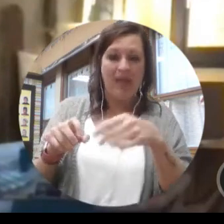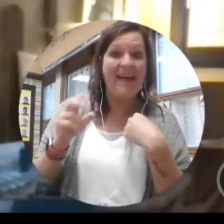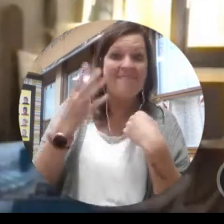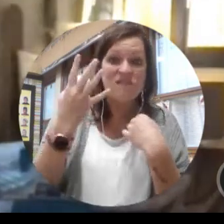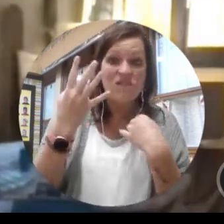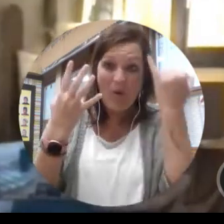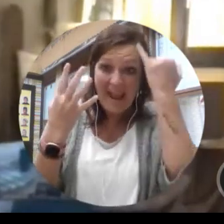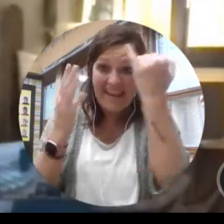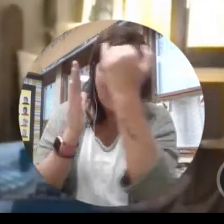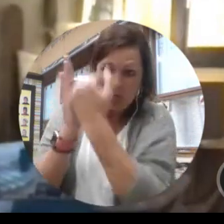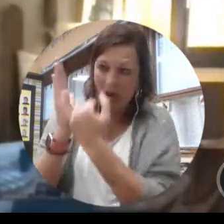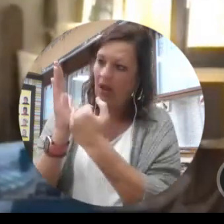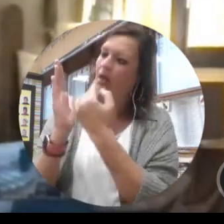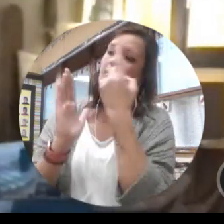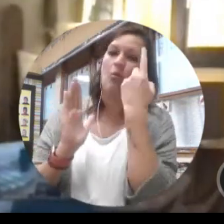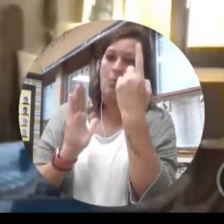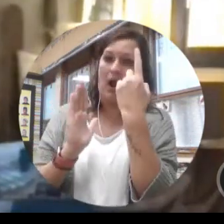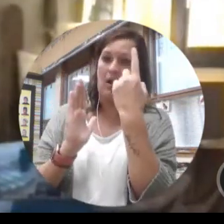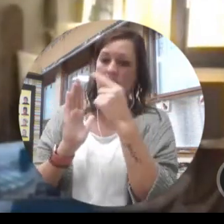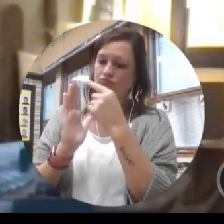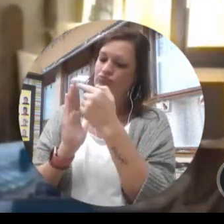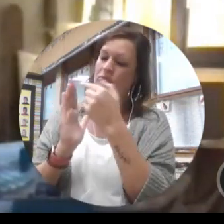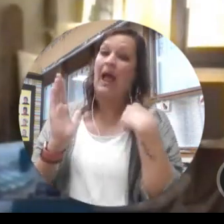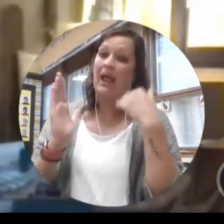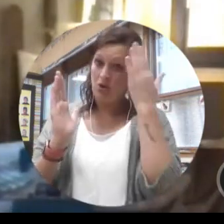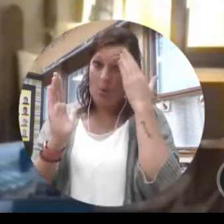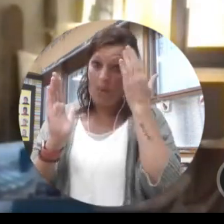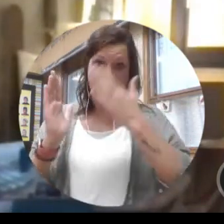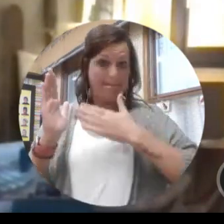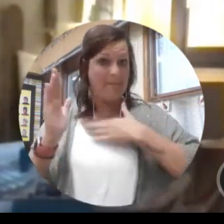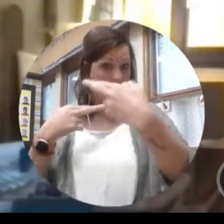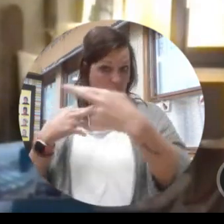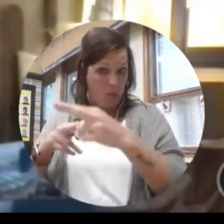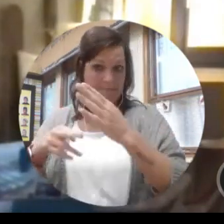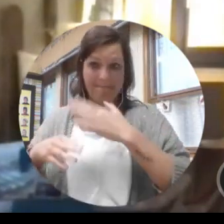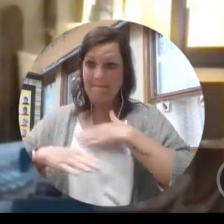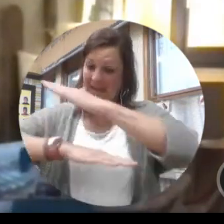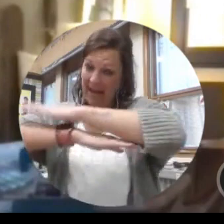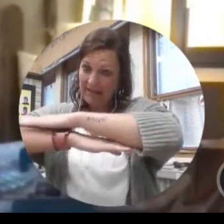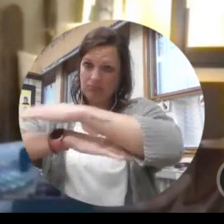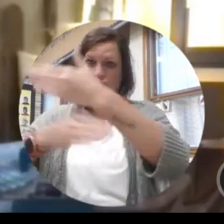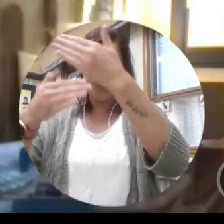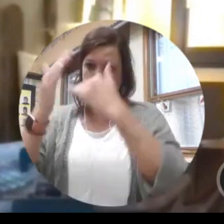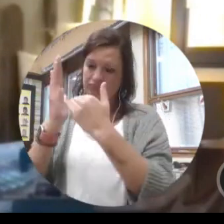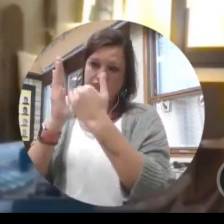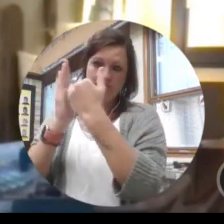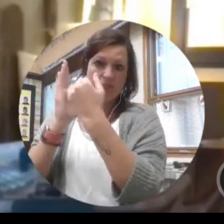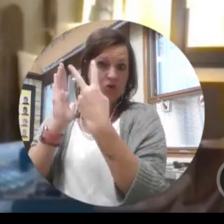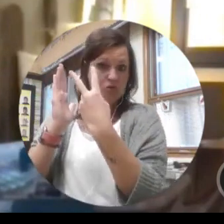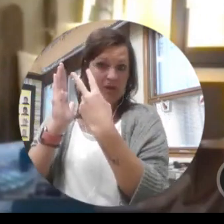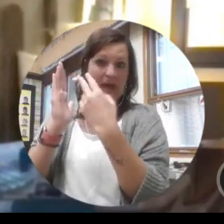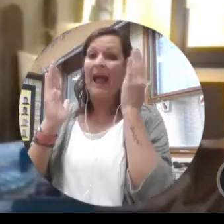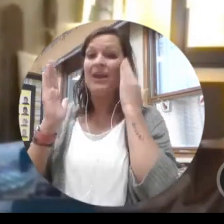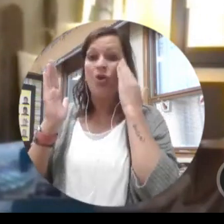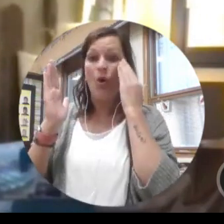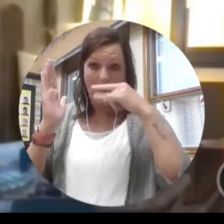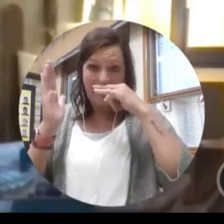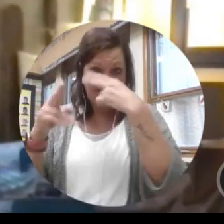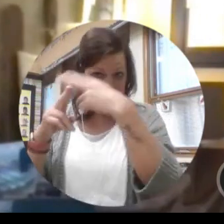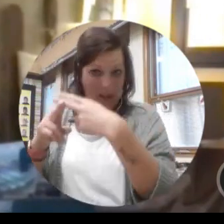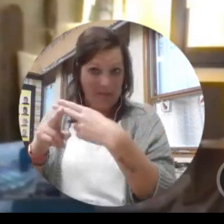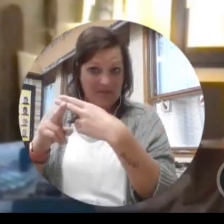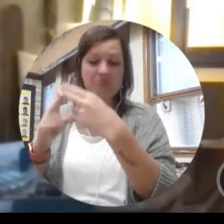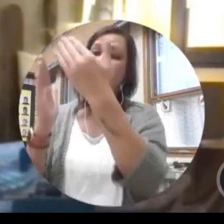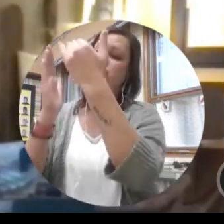desk are. Number 2, I know some of the kids' names. Number 3, I bought a bag lunch. And number 4, I